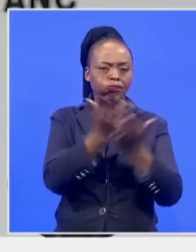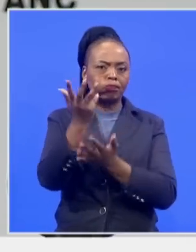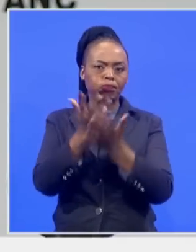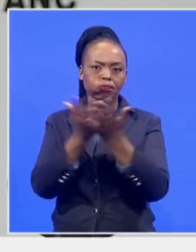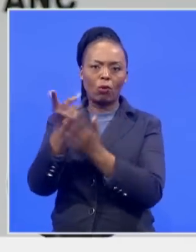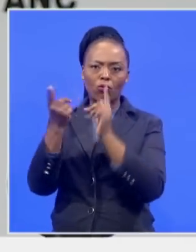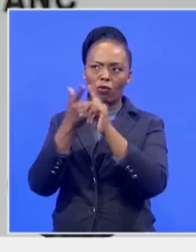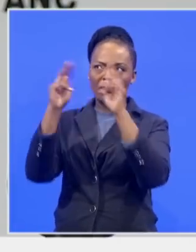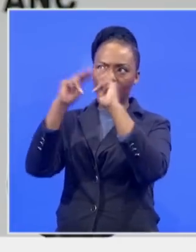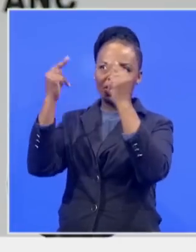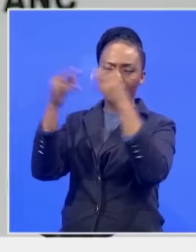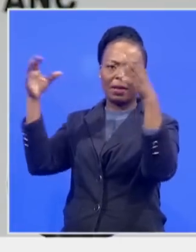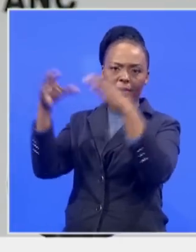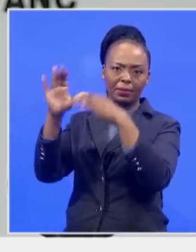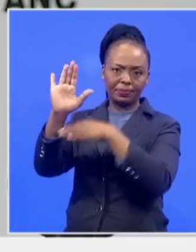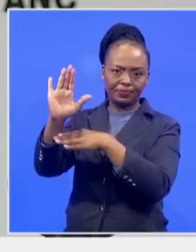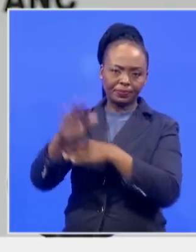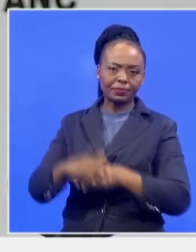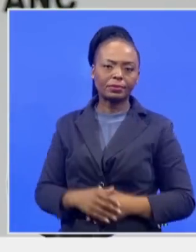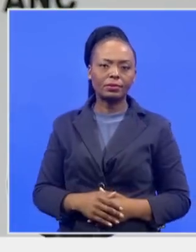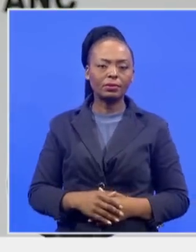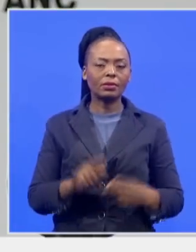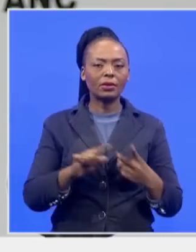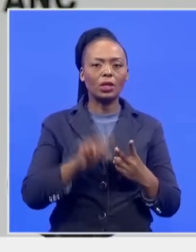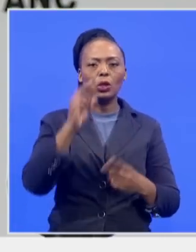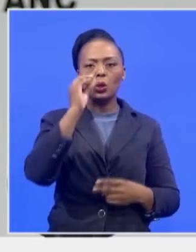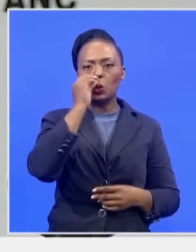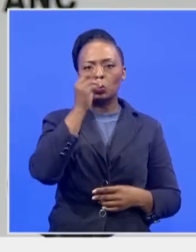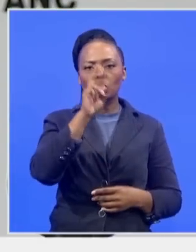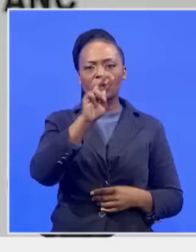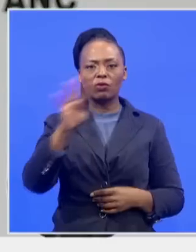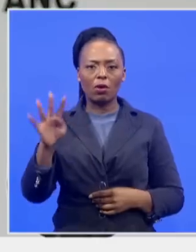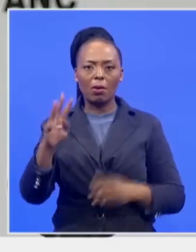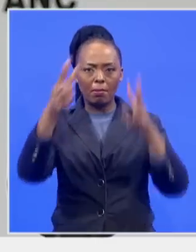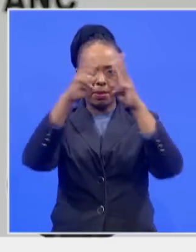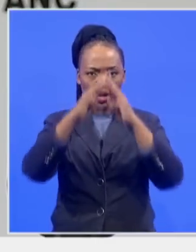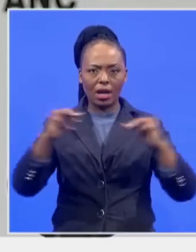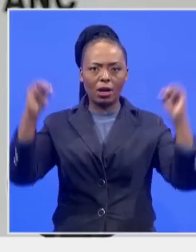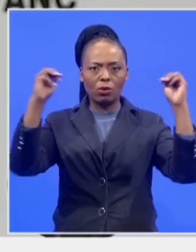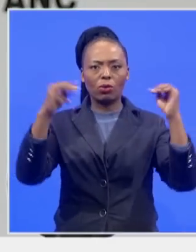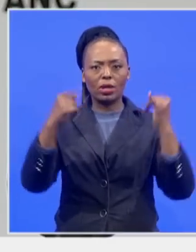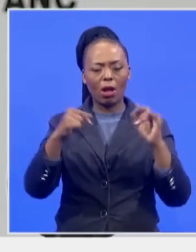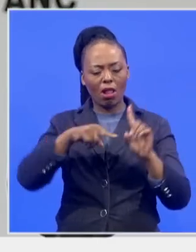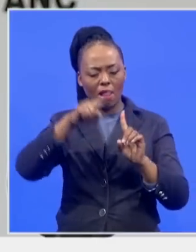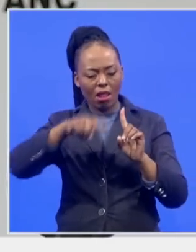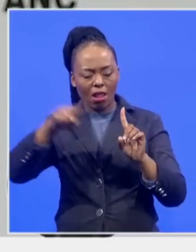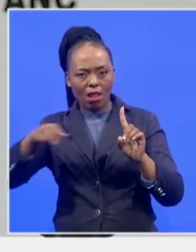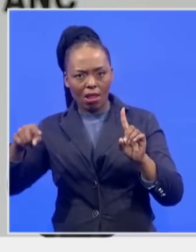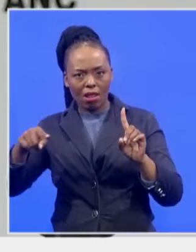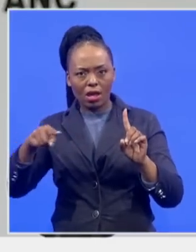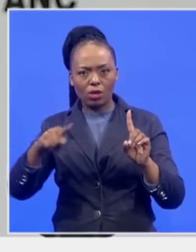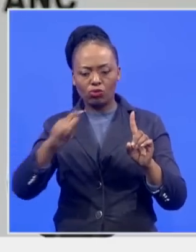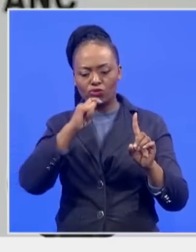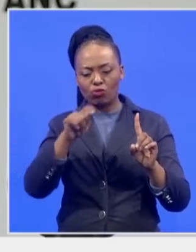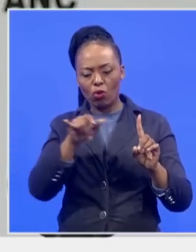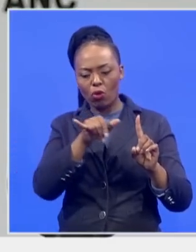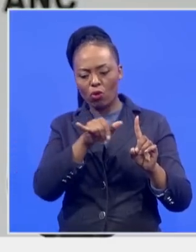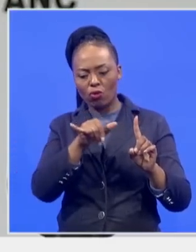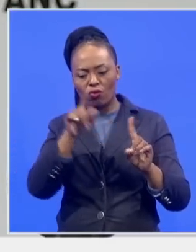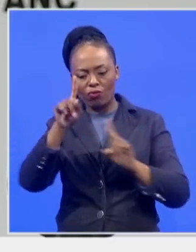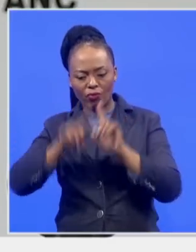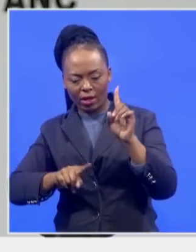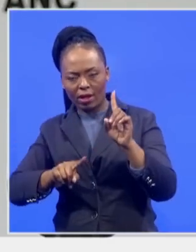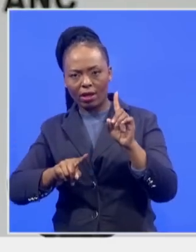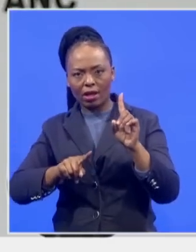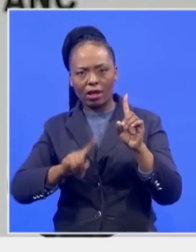level. News 24, Mangaung polygraphic test. We will do everything to get to